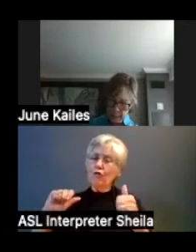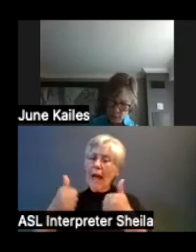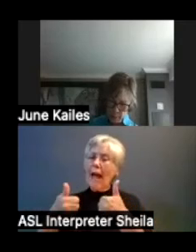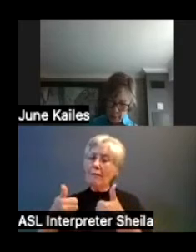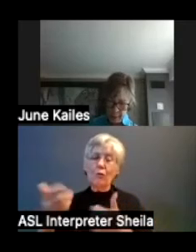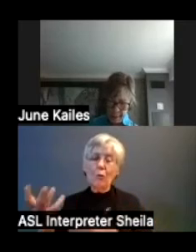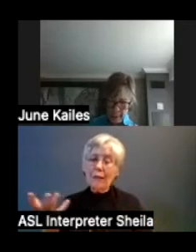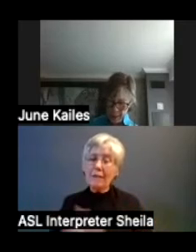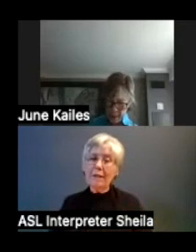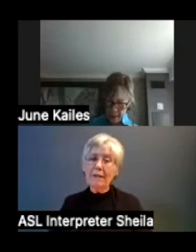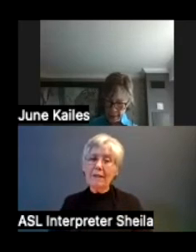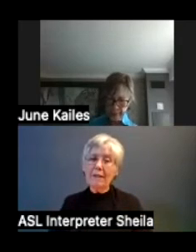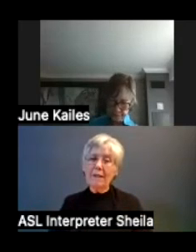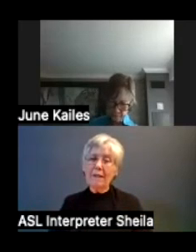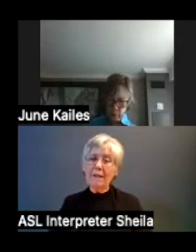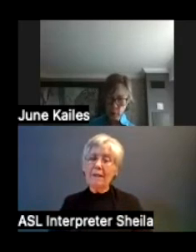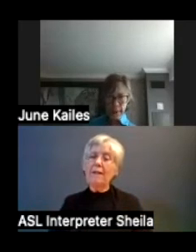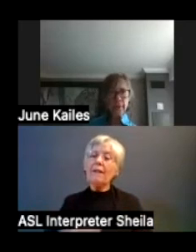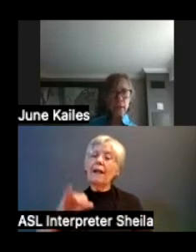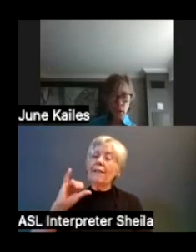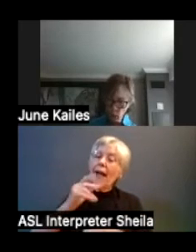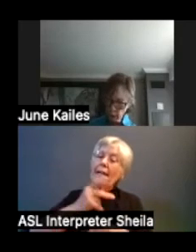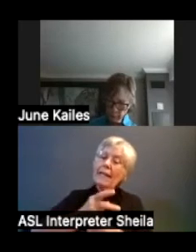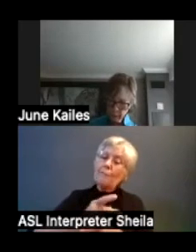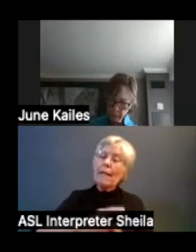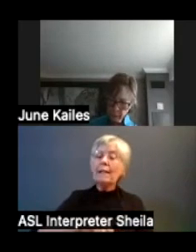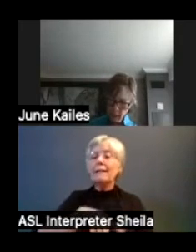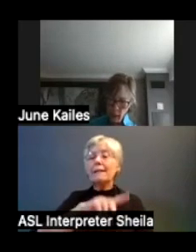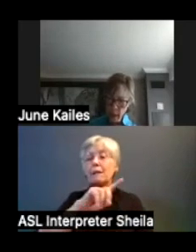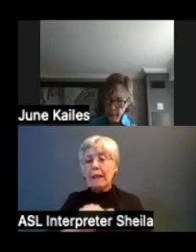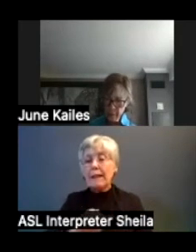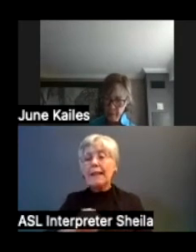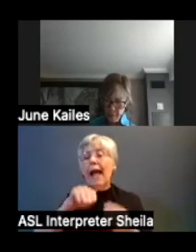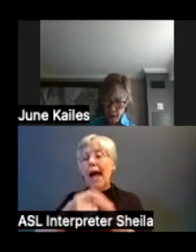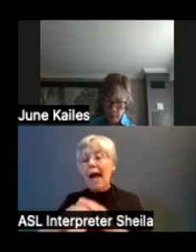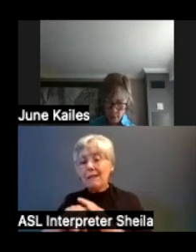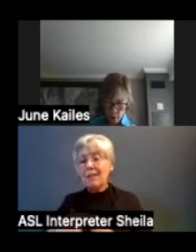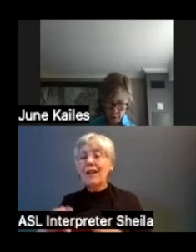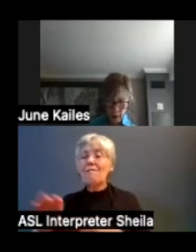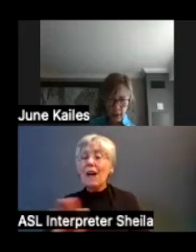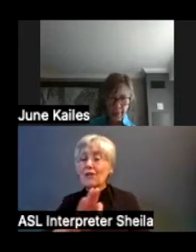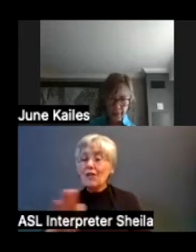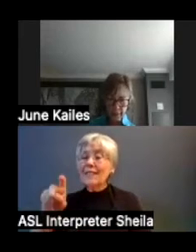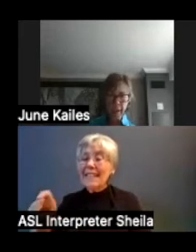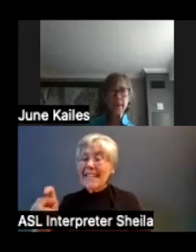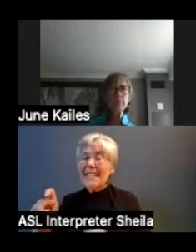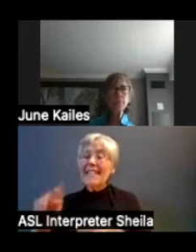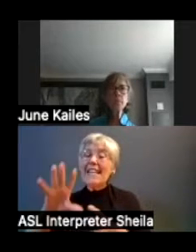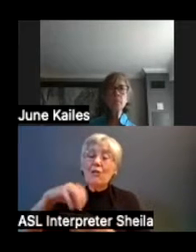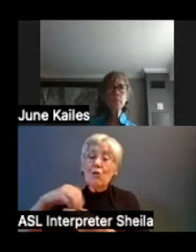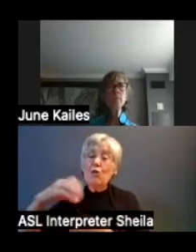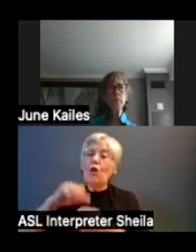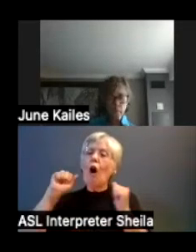keeping disability and access and functional needs inclusion on the front burner. Next slide.